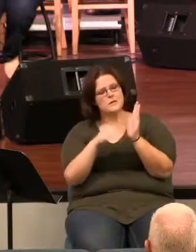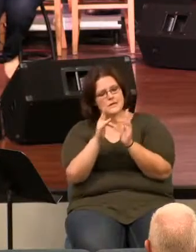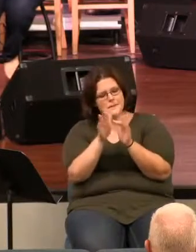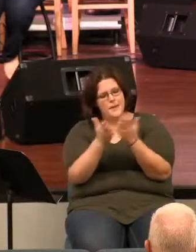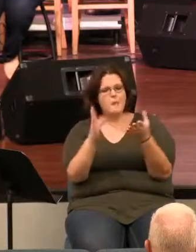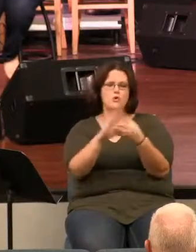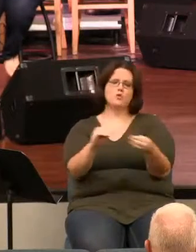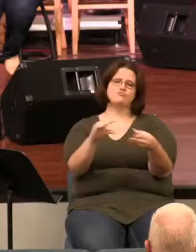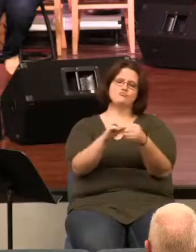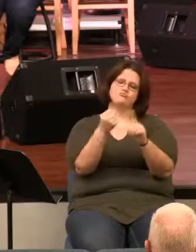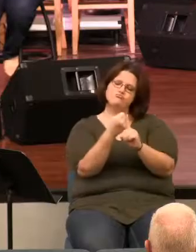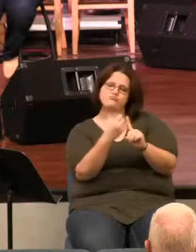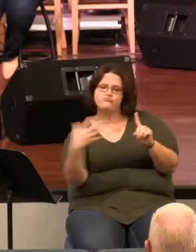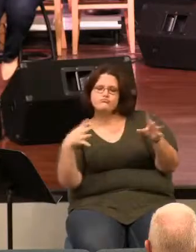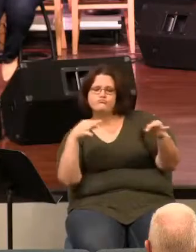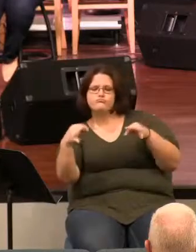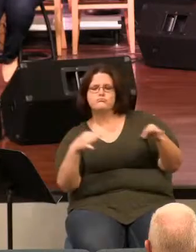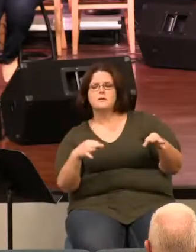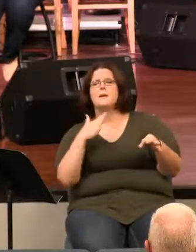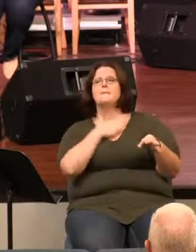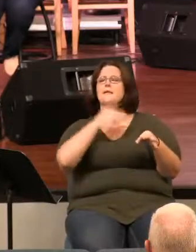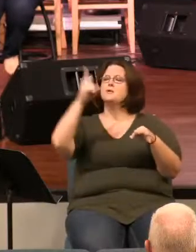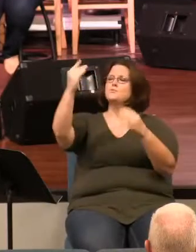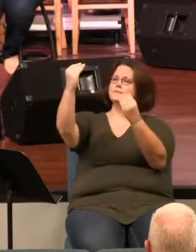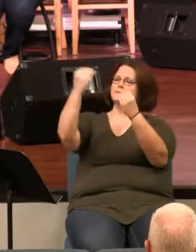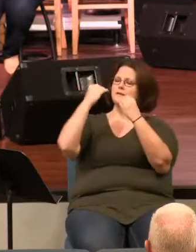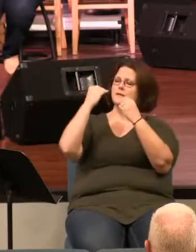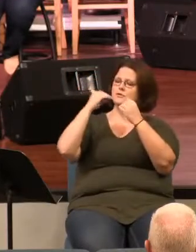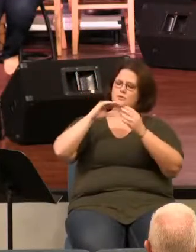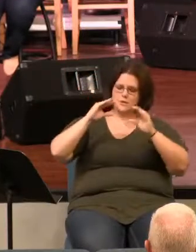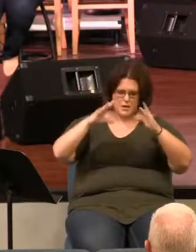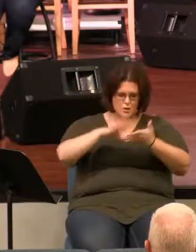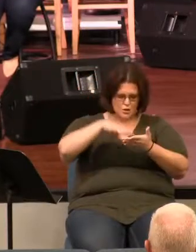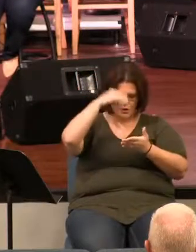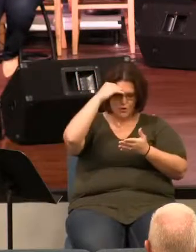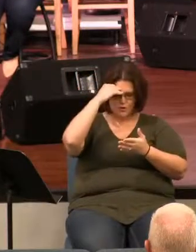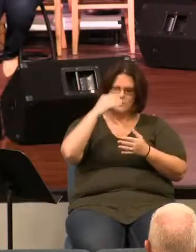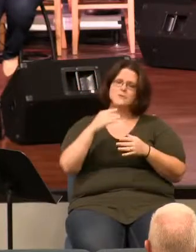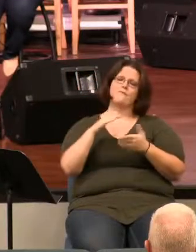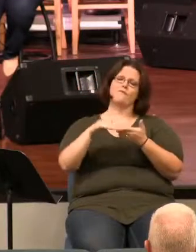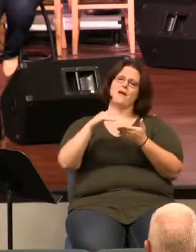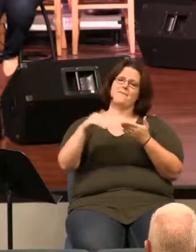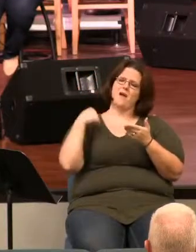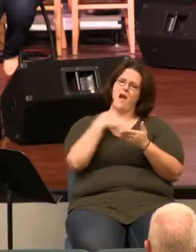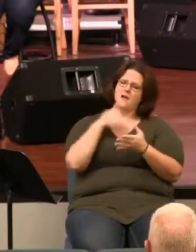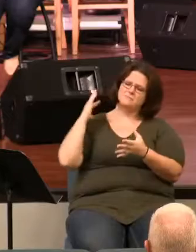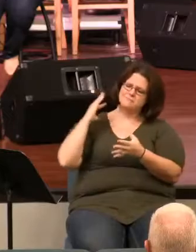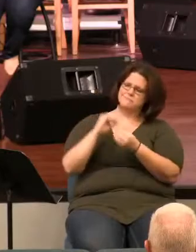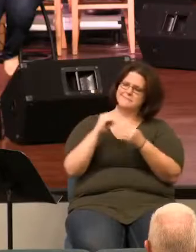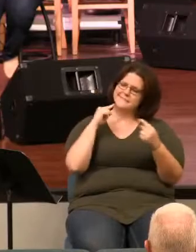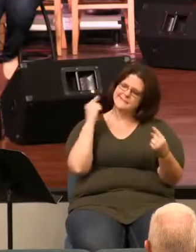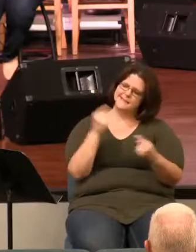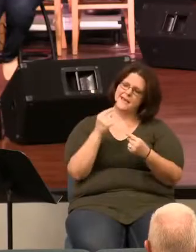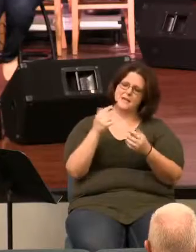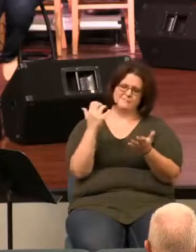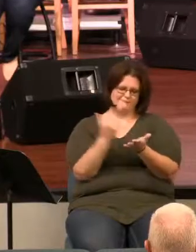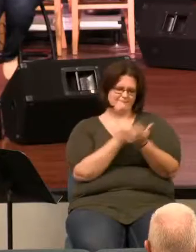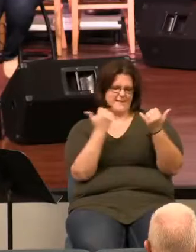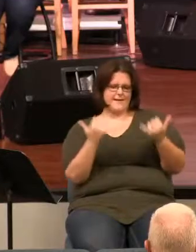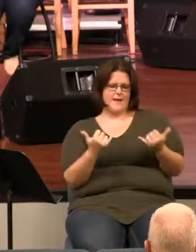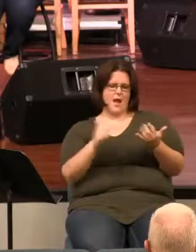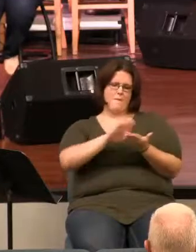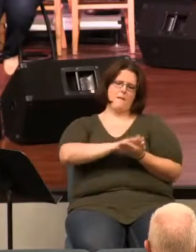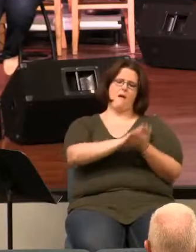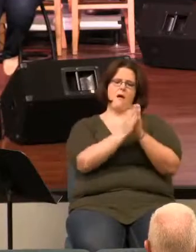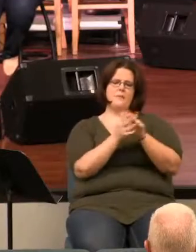you desperately. Be our true teacher and preacher. Forgive us of our sins, Master. Use this time to make us more like Jesus. We offer this prayer